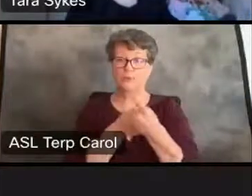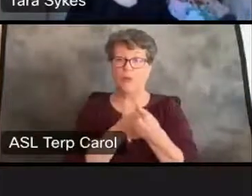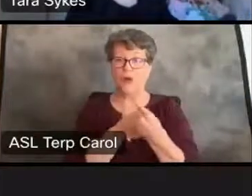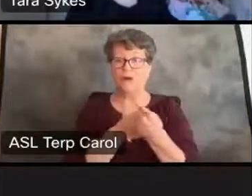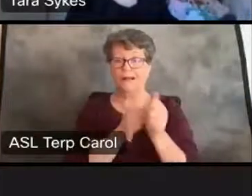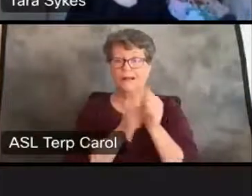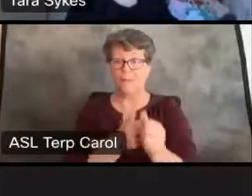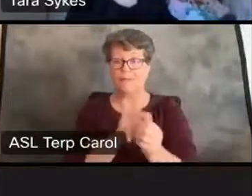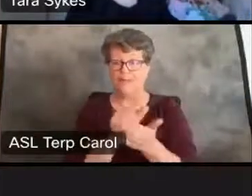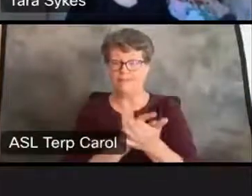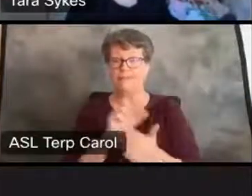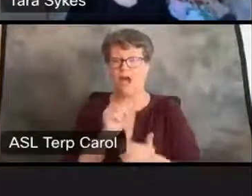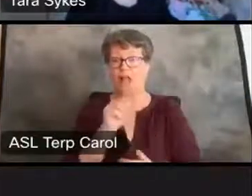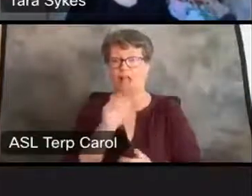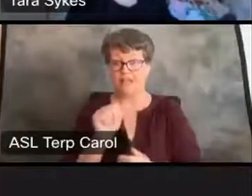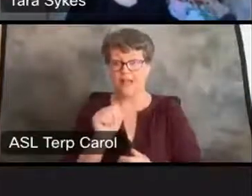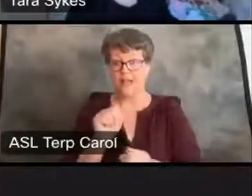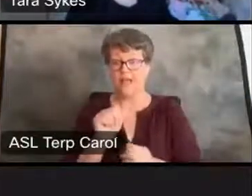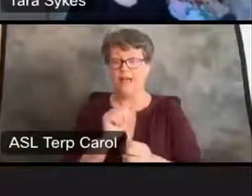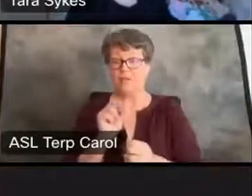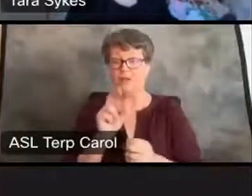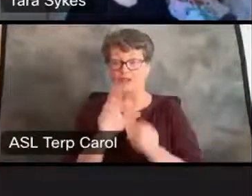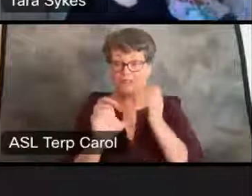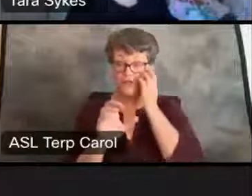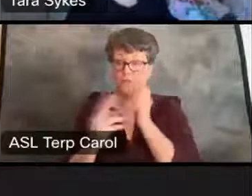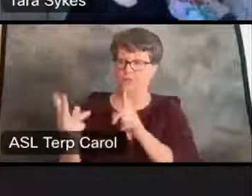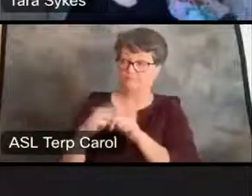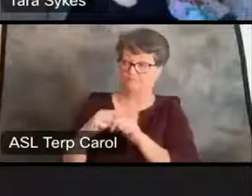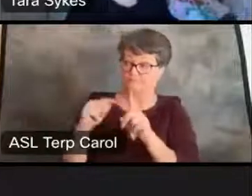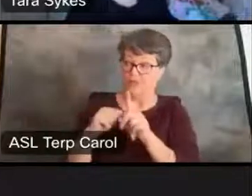as well too. So excellent. I